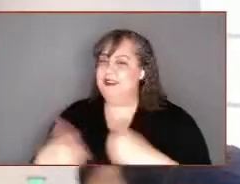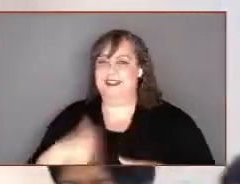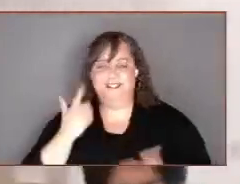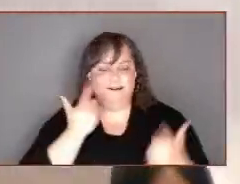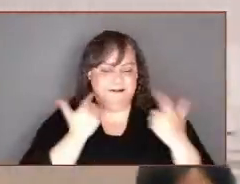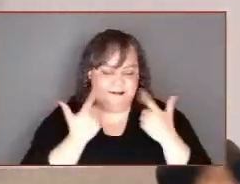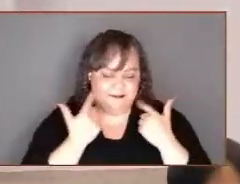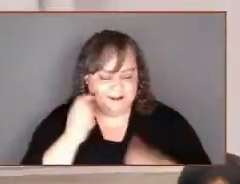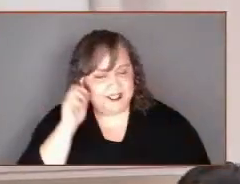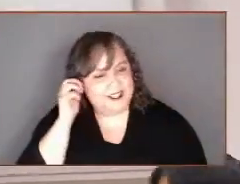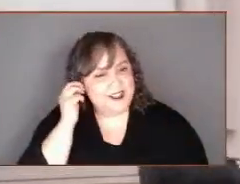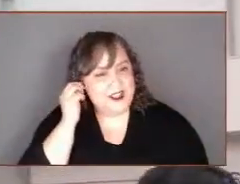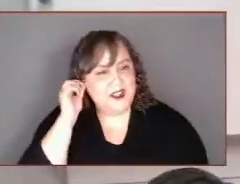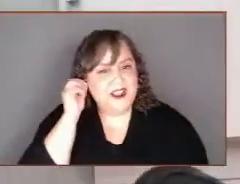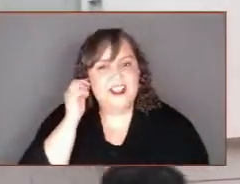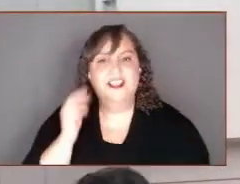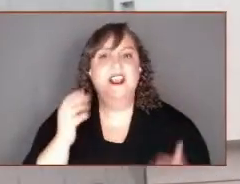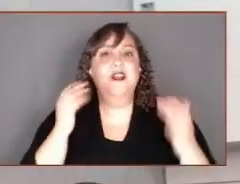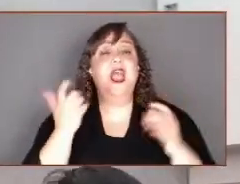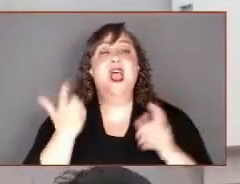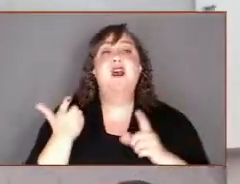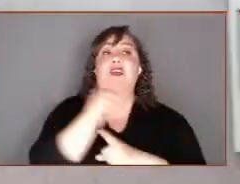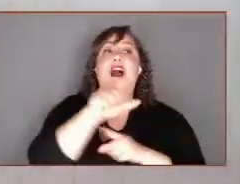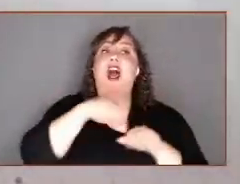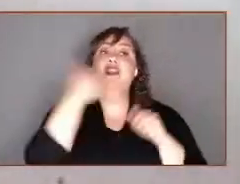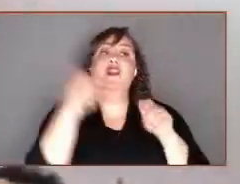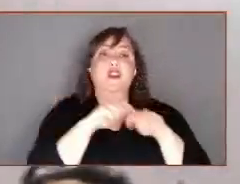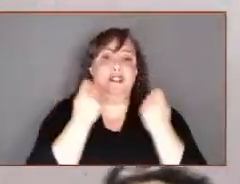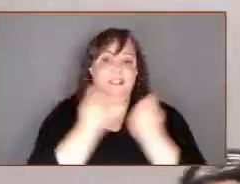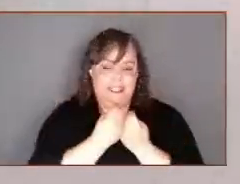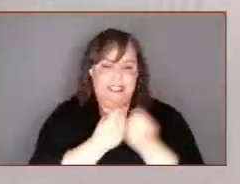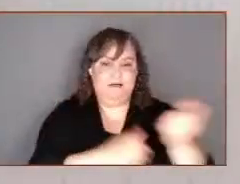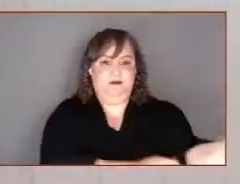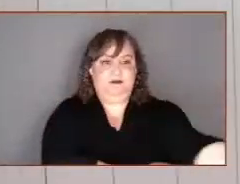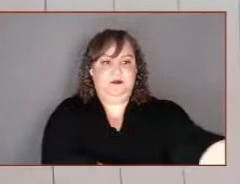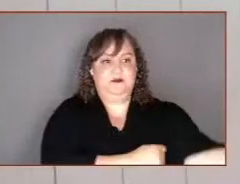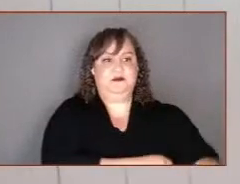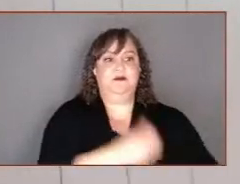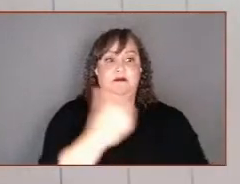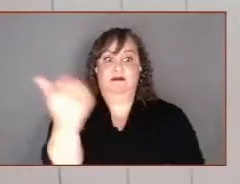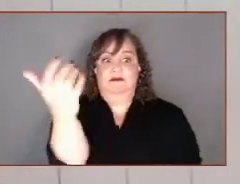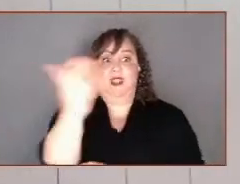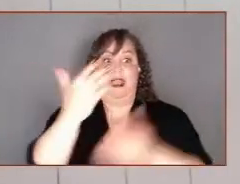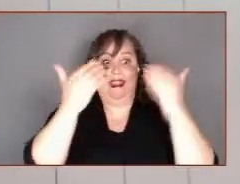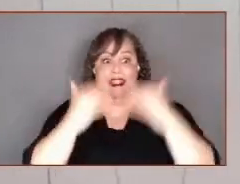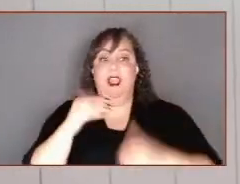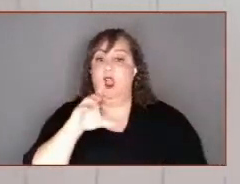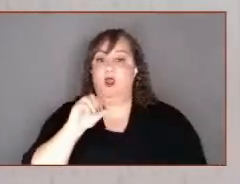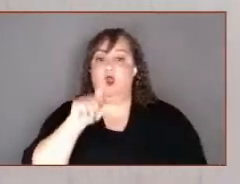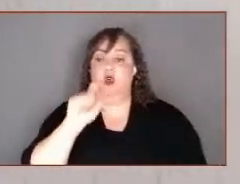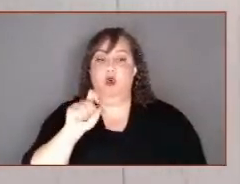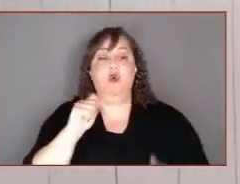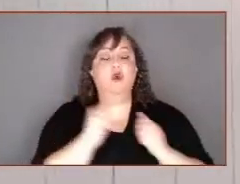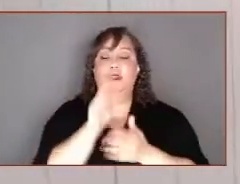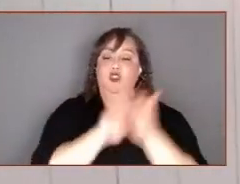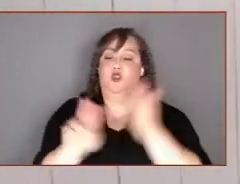Let's come over here. We've got someone else to talk to really quick. So this is Cole. Cole, you're with the University of Pittsburgh,